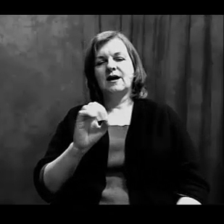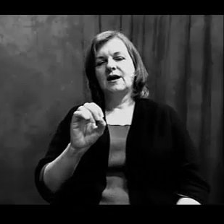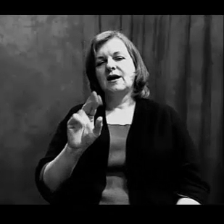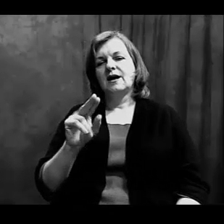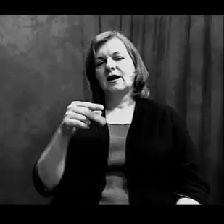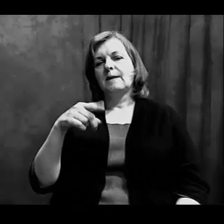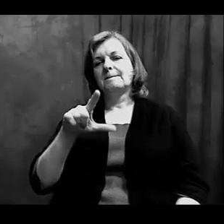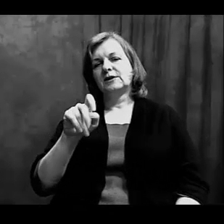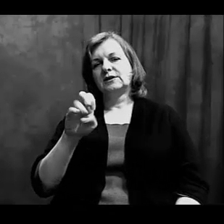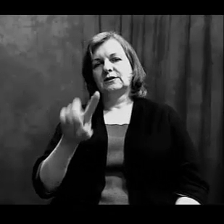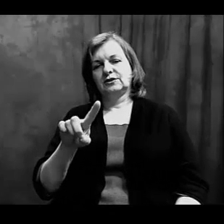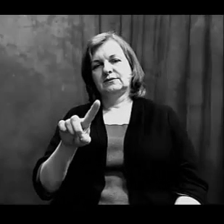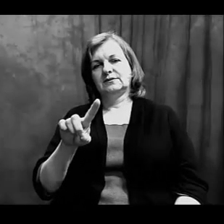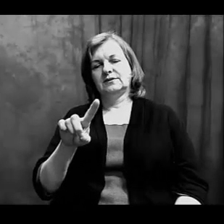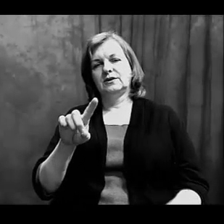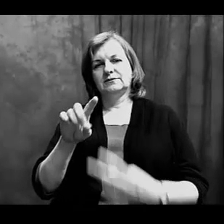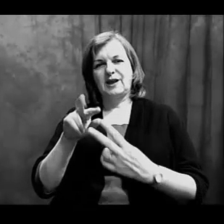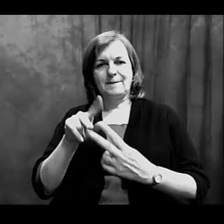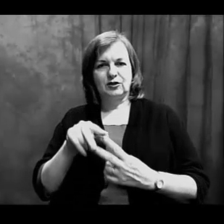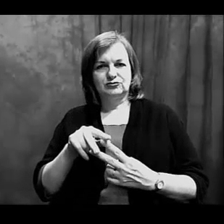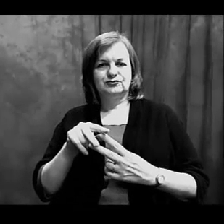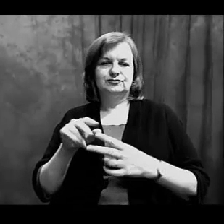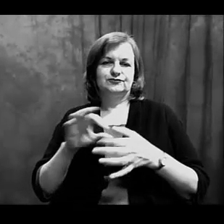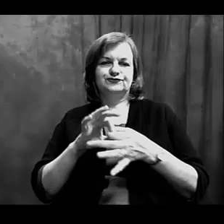as coupled reactions.